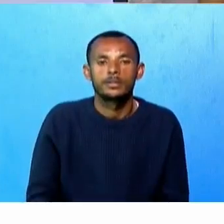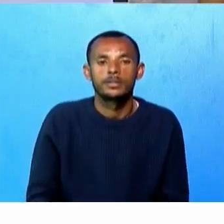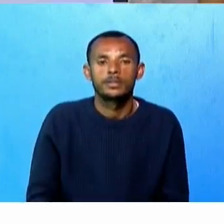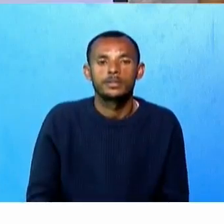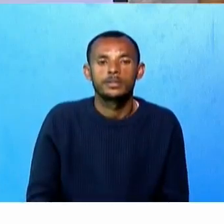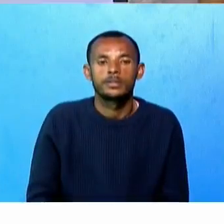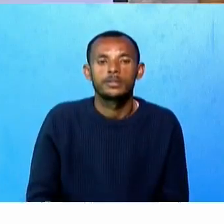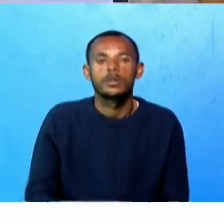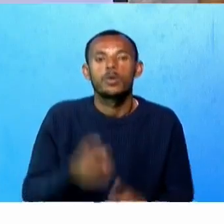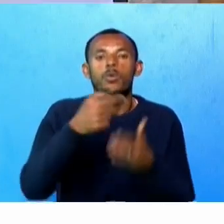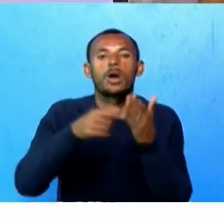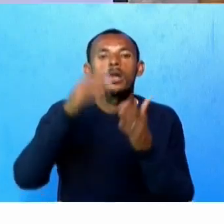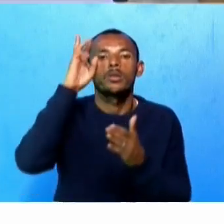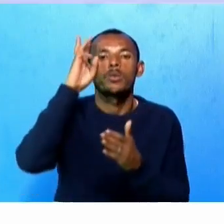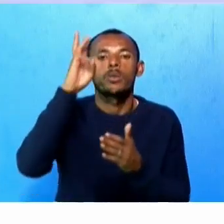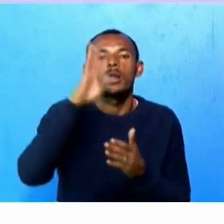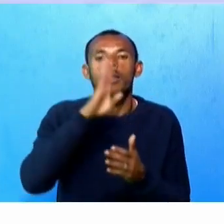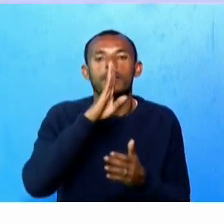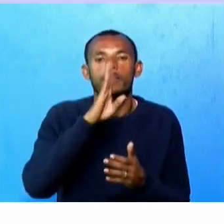what